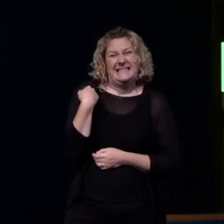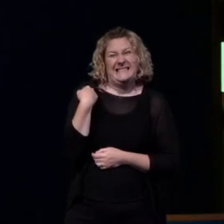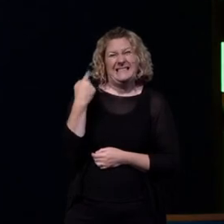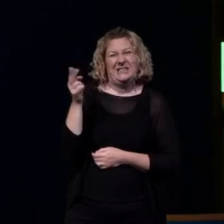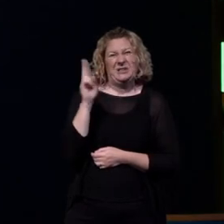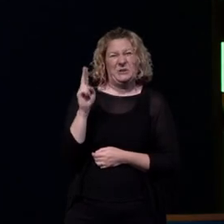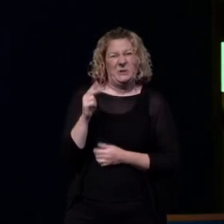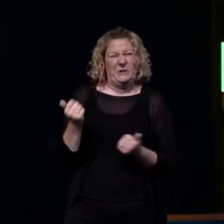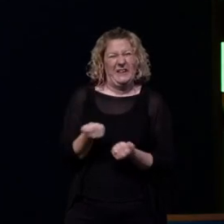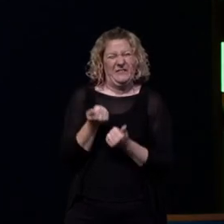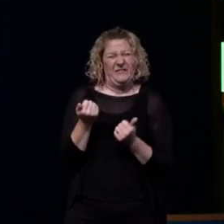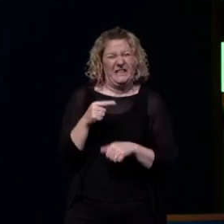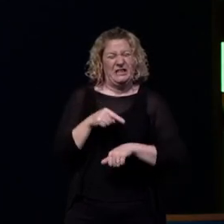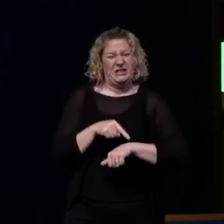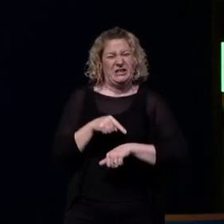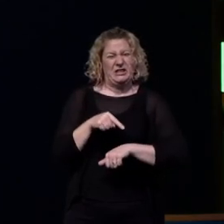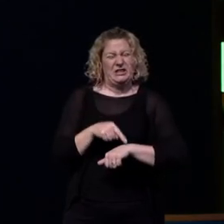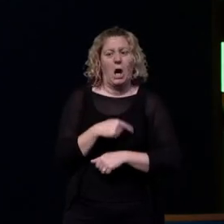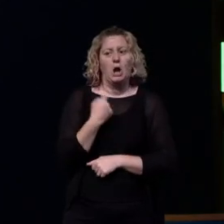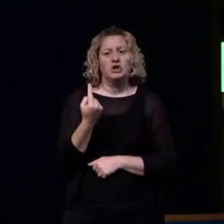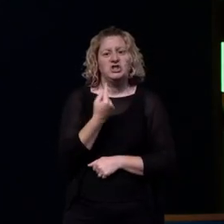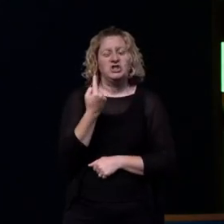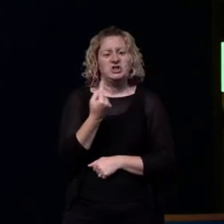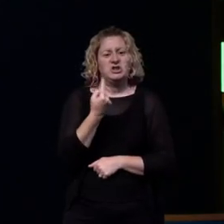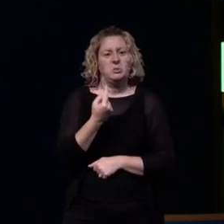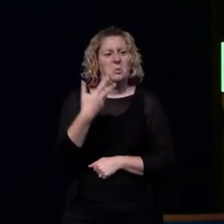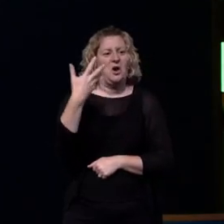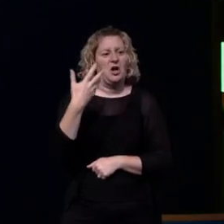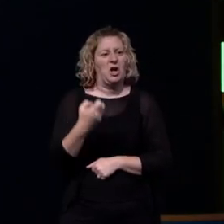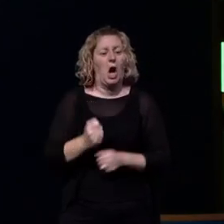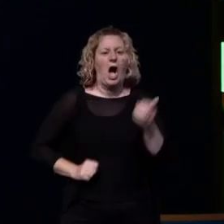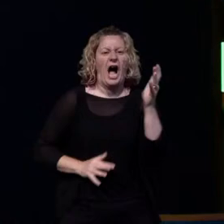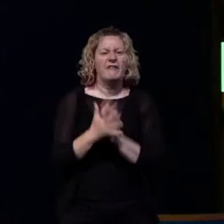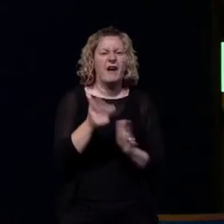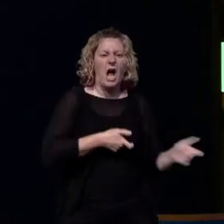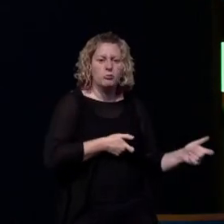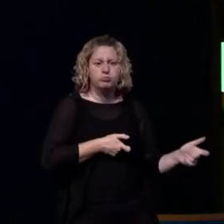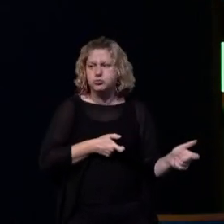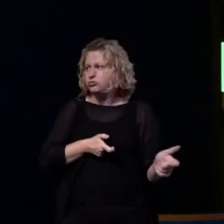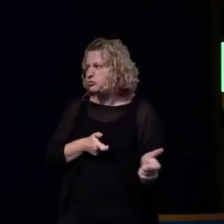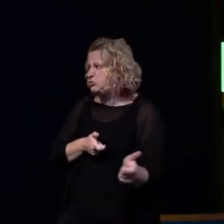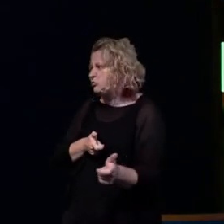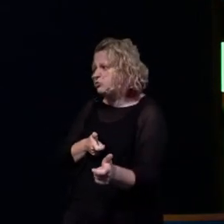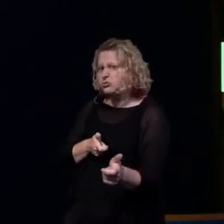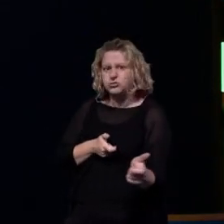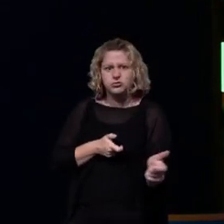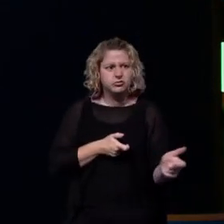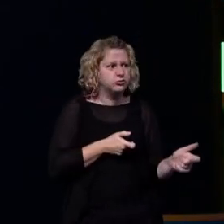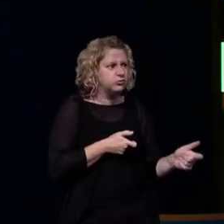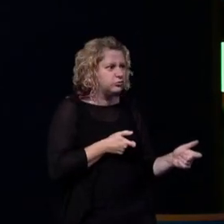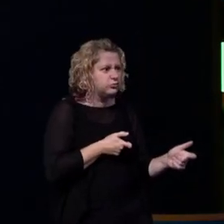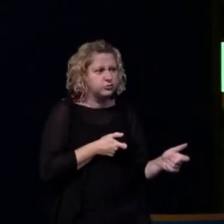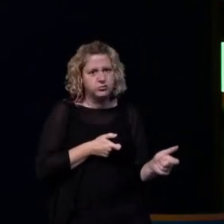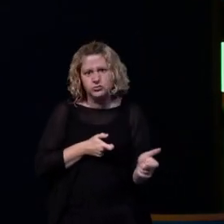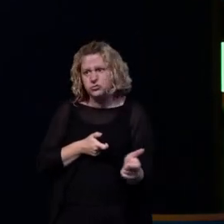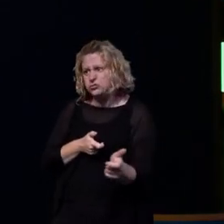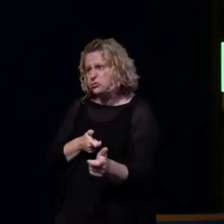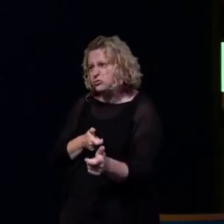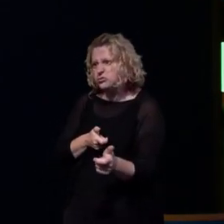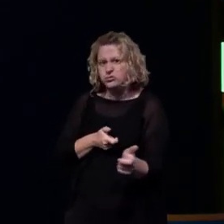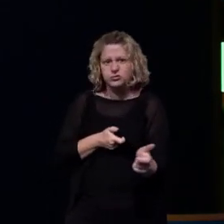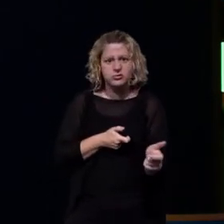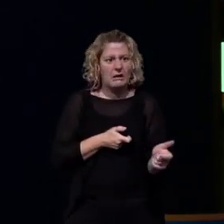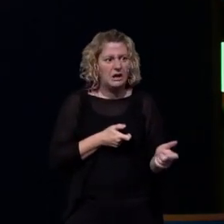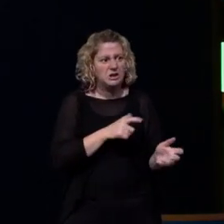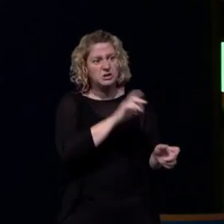was ending, someone took a fire extinguisher off the wall and started running around and soaking